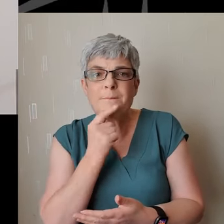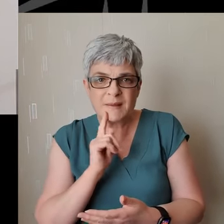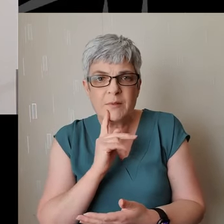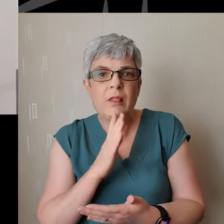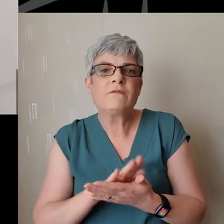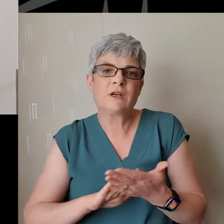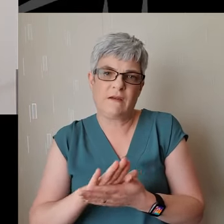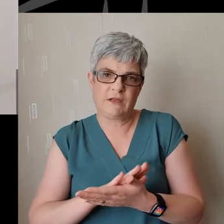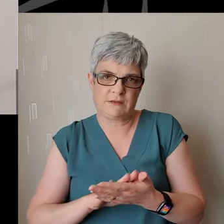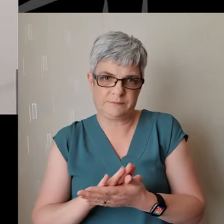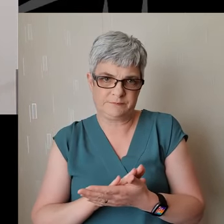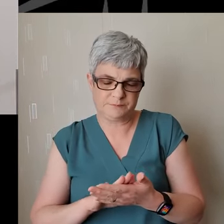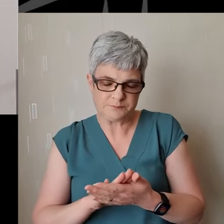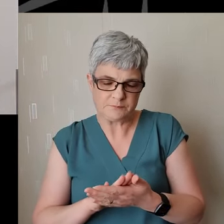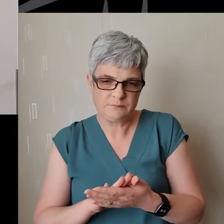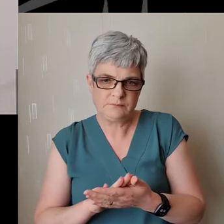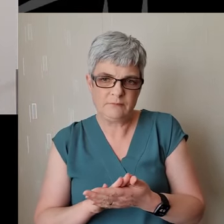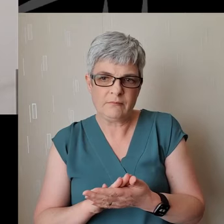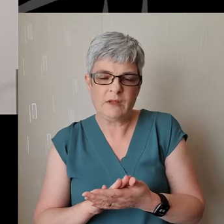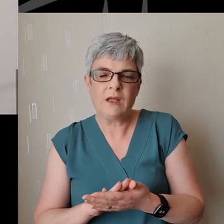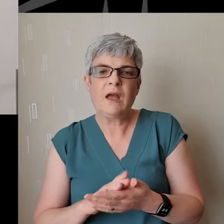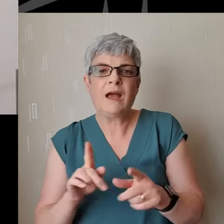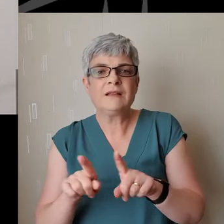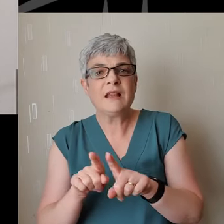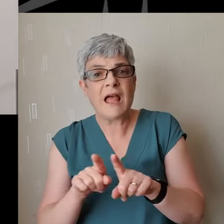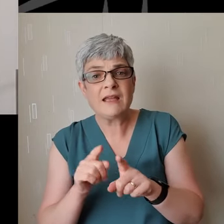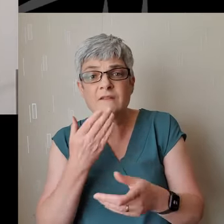And might we, as forgiven, as redeemed people,